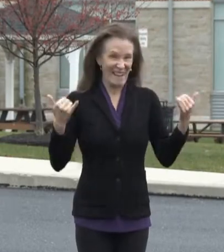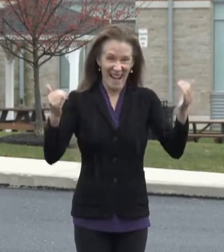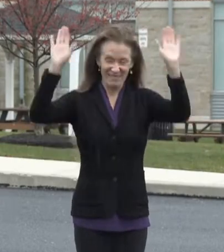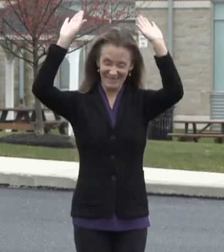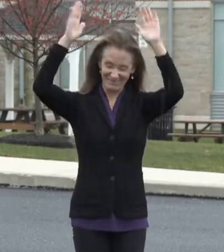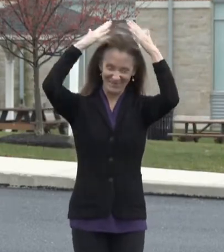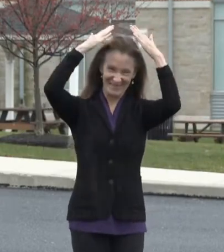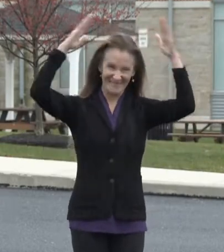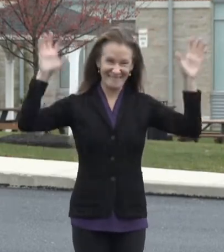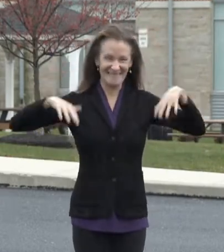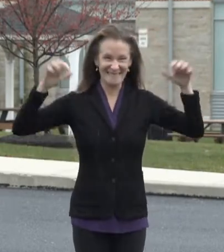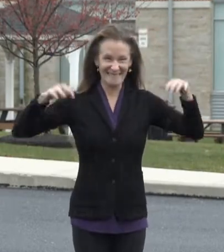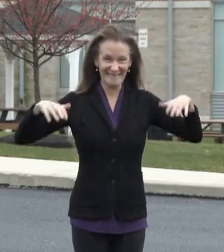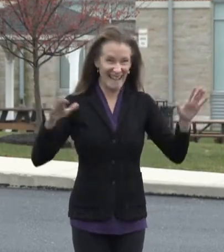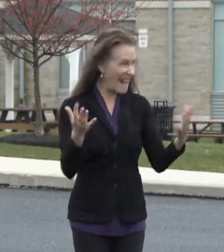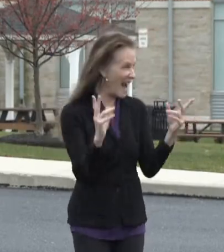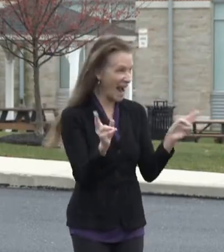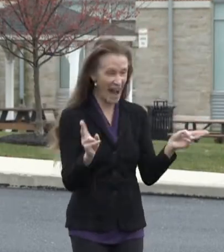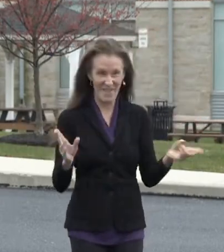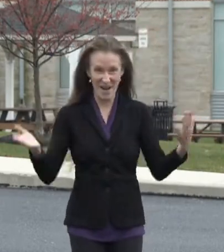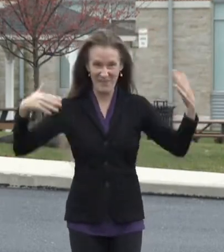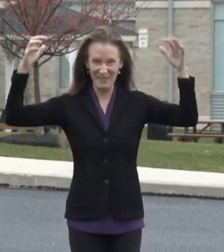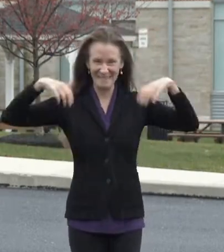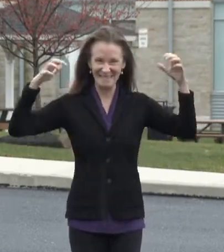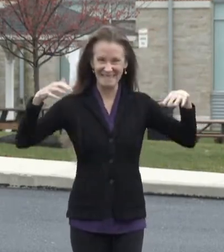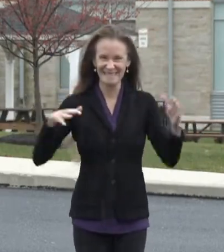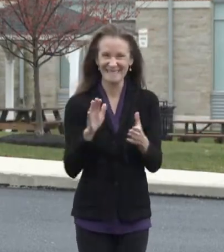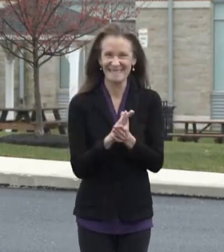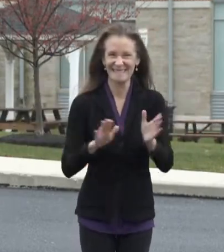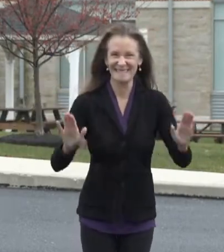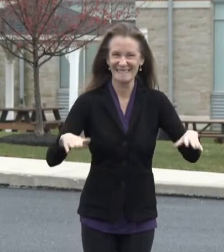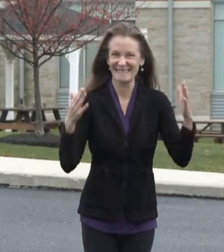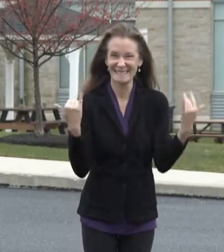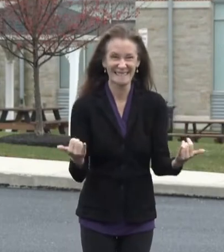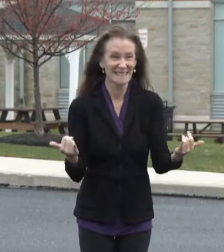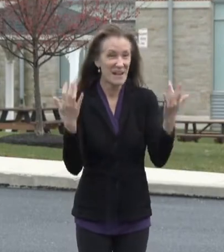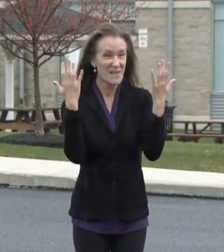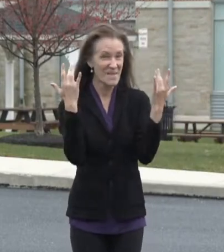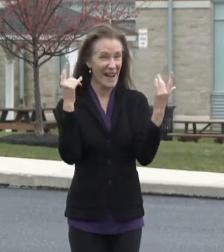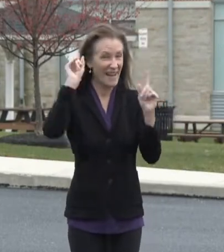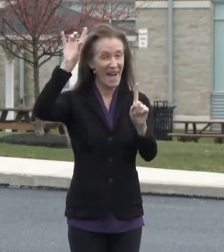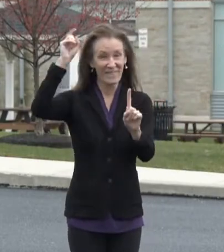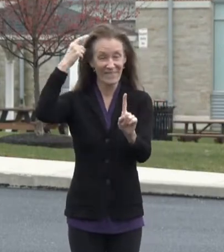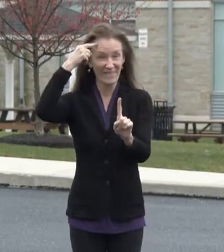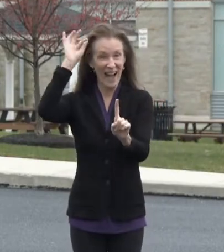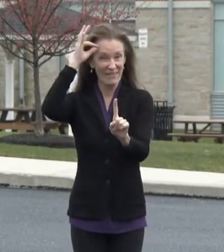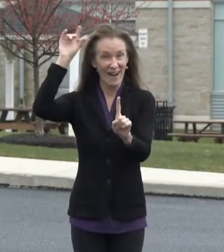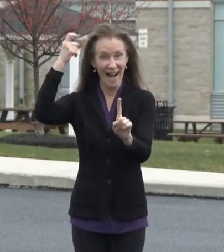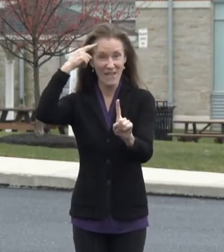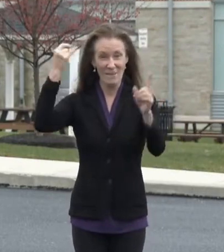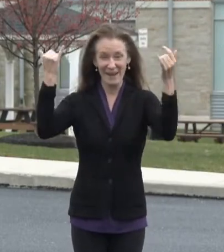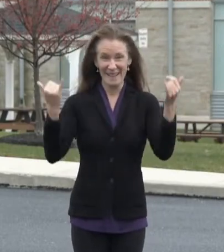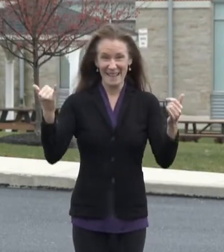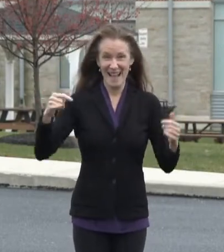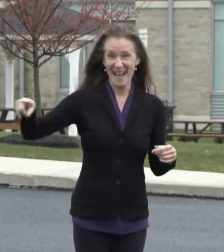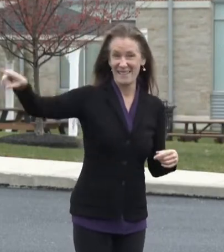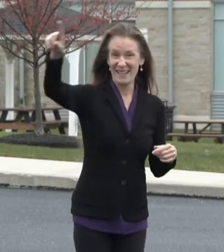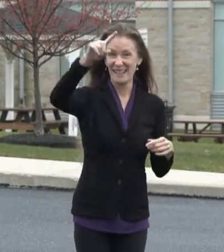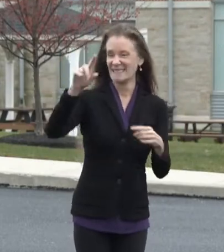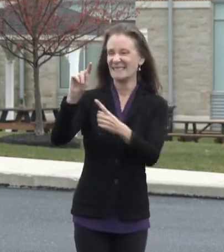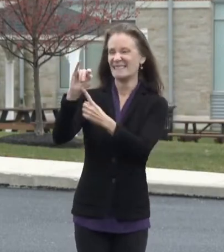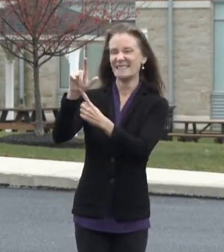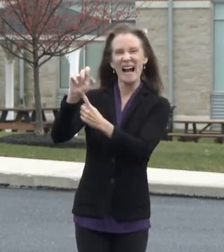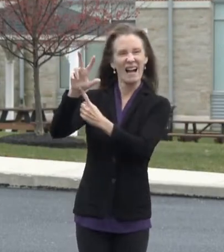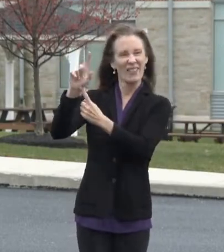to go faster. Okay. To date, all of this was made possible because of the federal government approved Title 32 authorization, which has